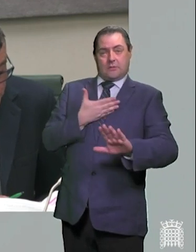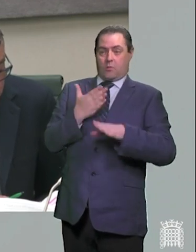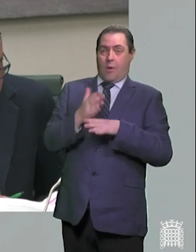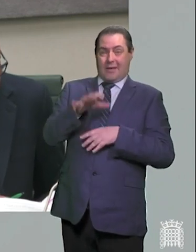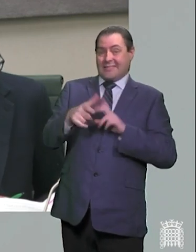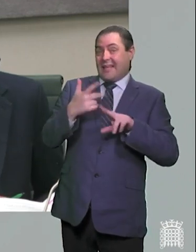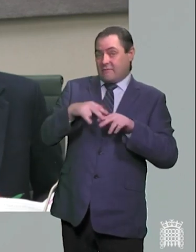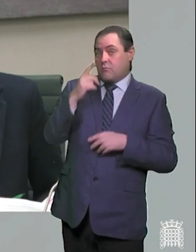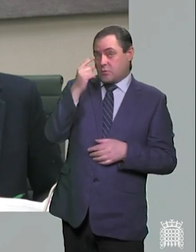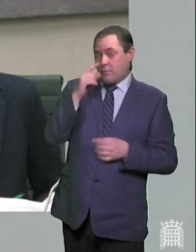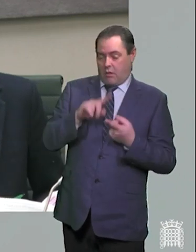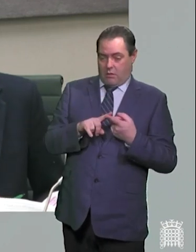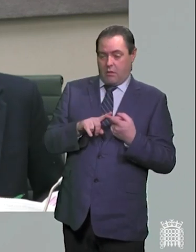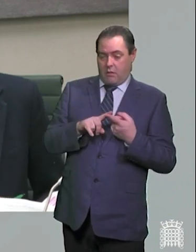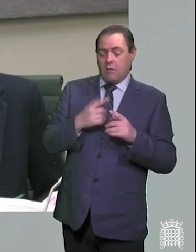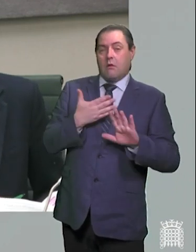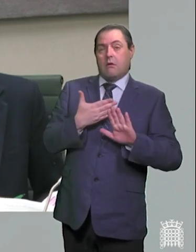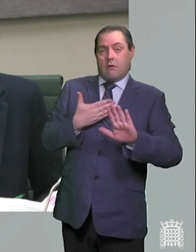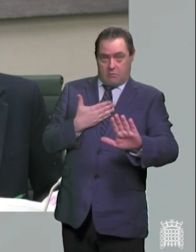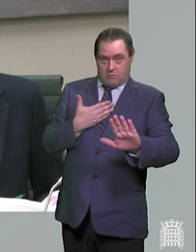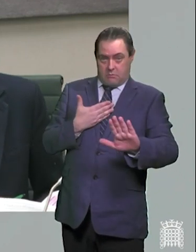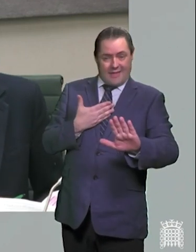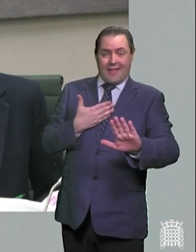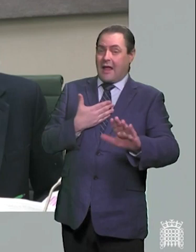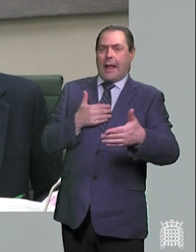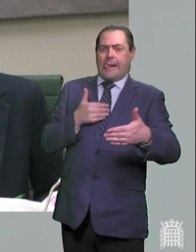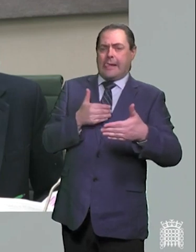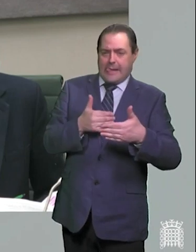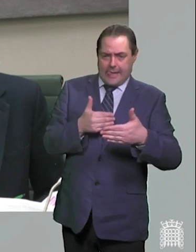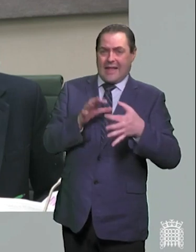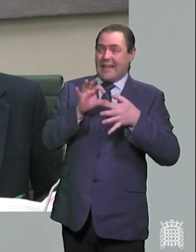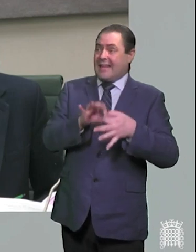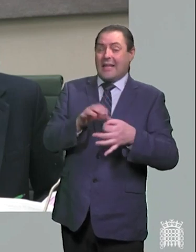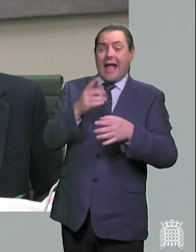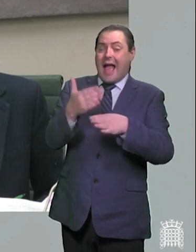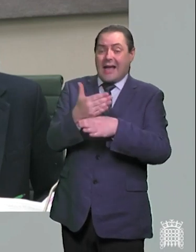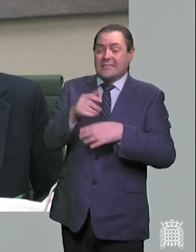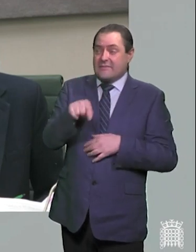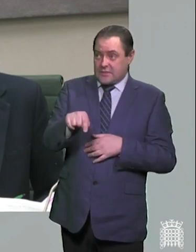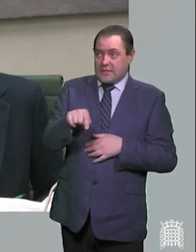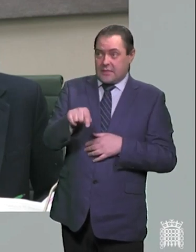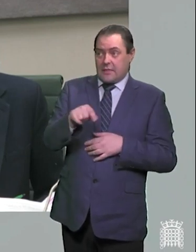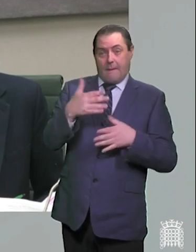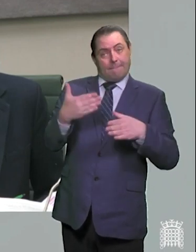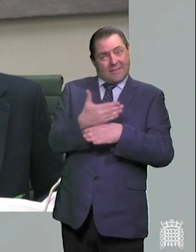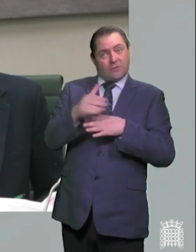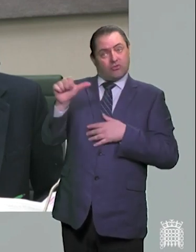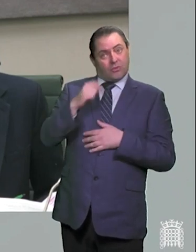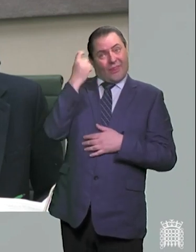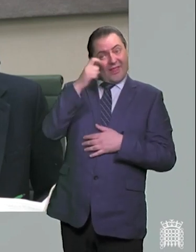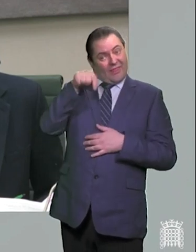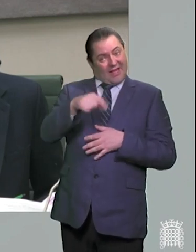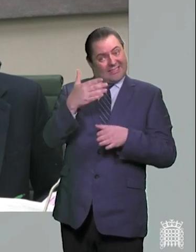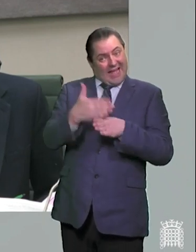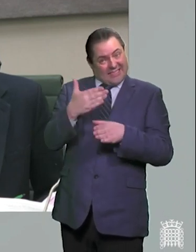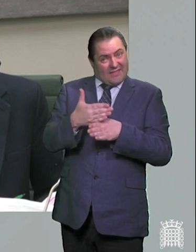wherever possible. Where the social distancing guidelines cannot be followed in full in relation to a particular activity, the businesses should consider whether that